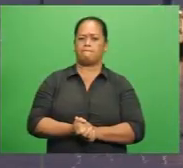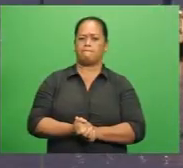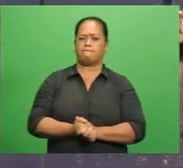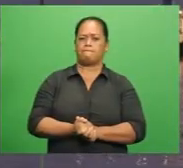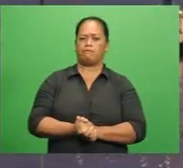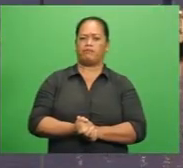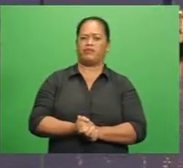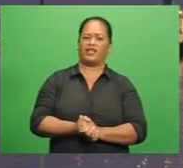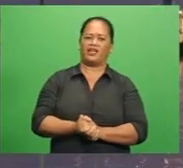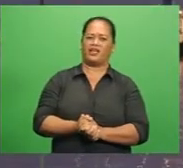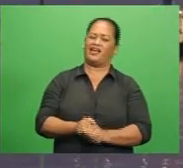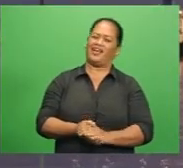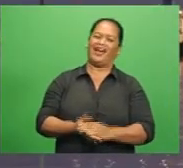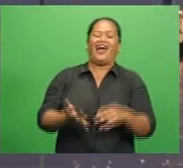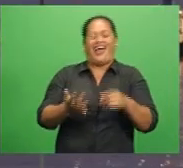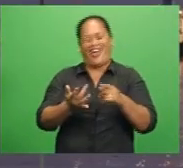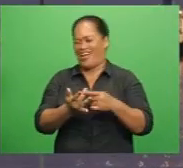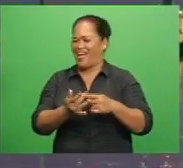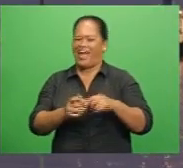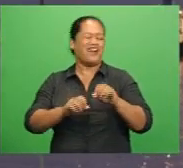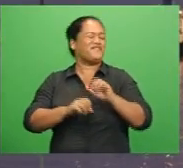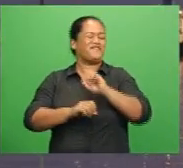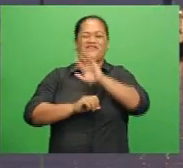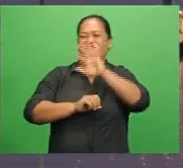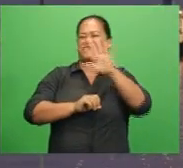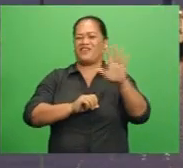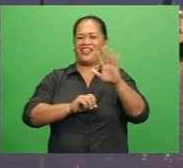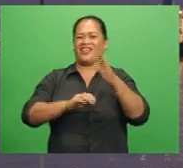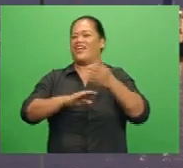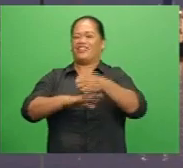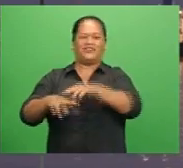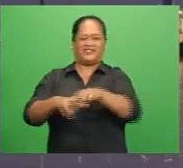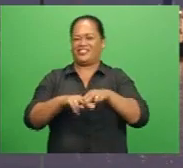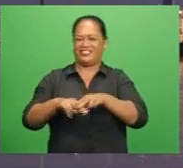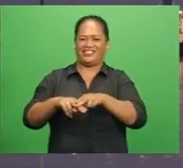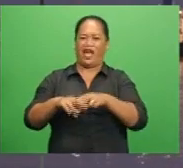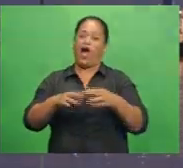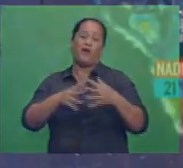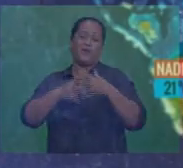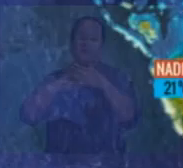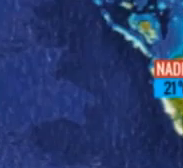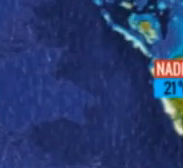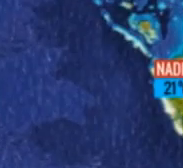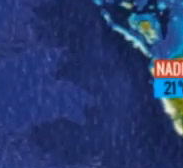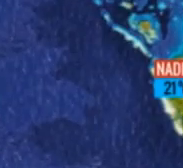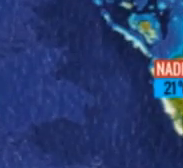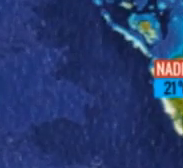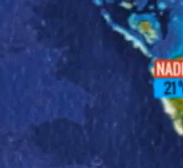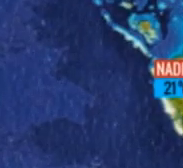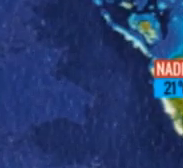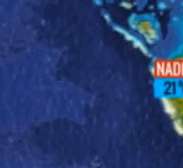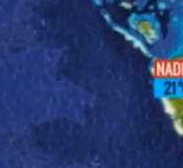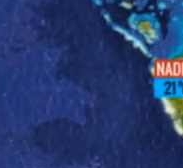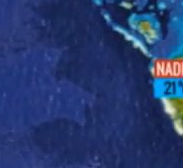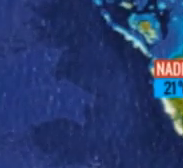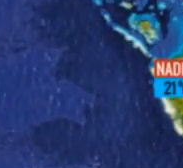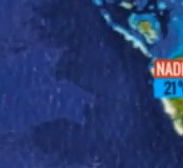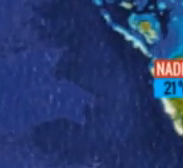It was another fine sunny day across most of Fiji. In the west, it was warm with generally clear